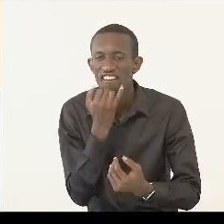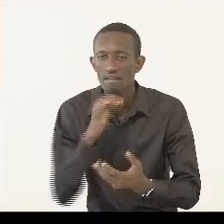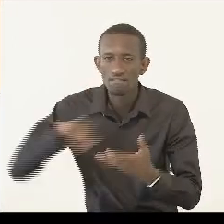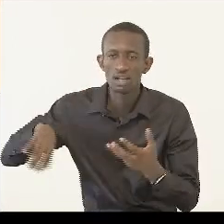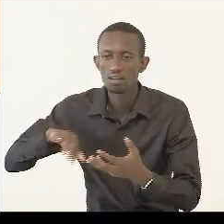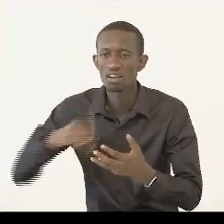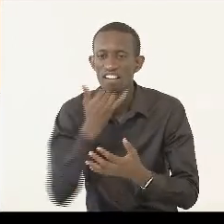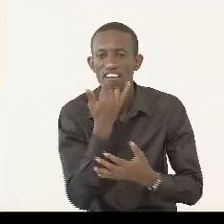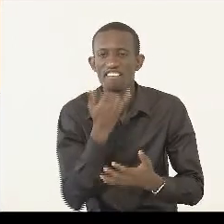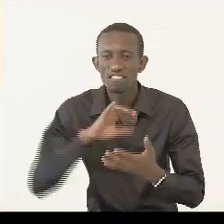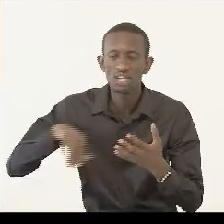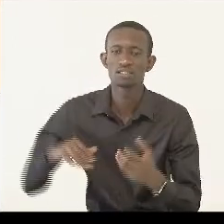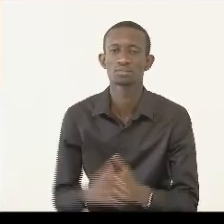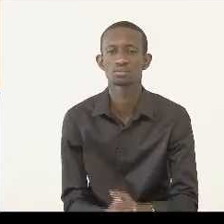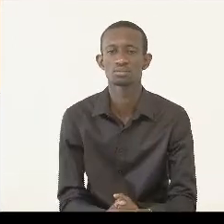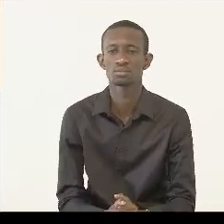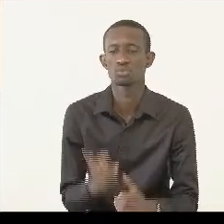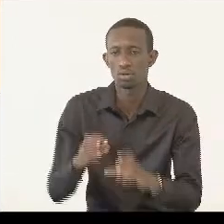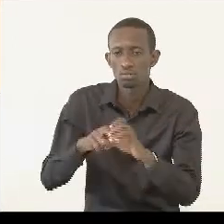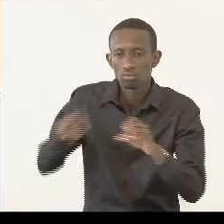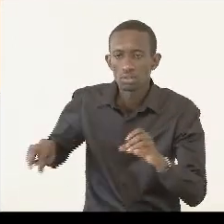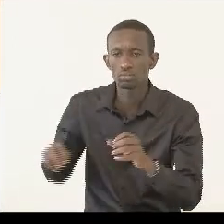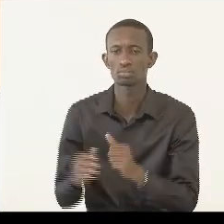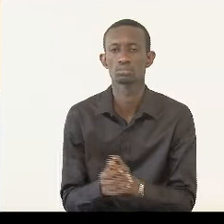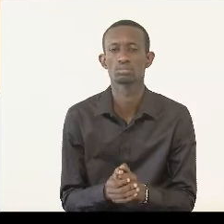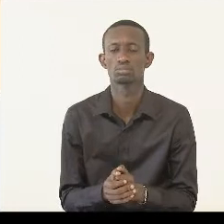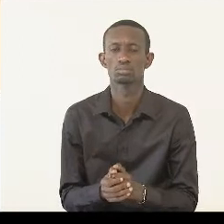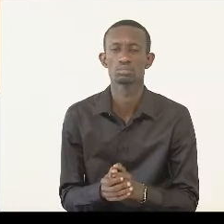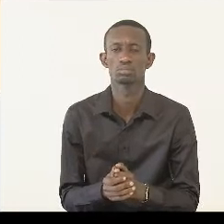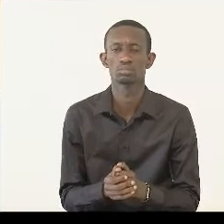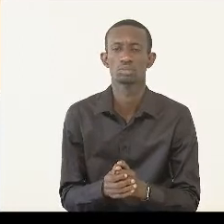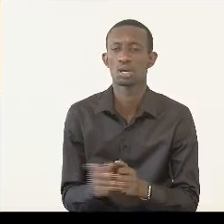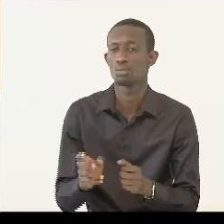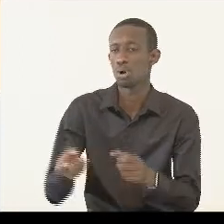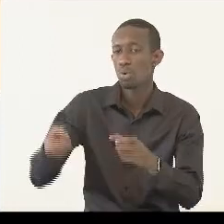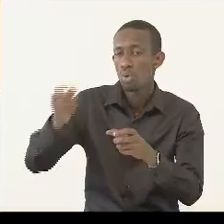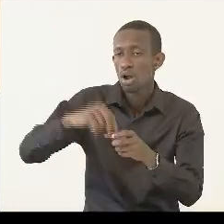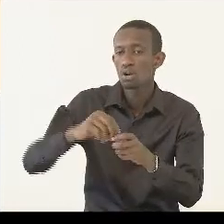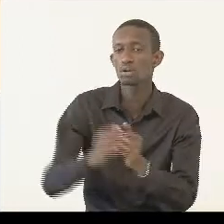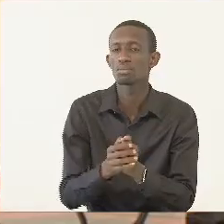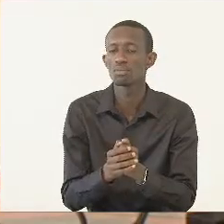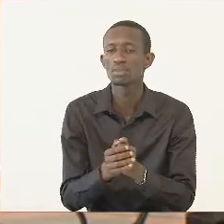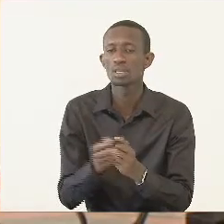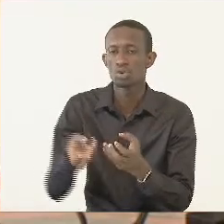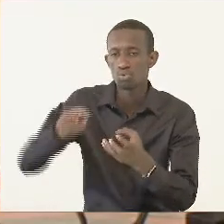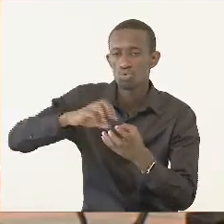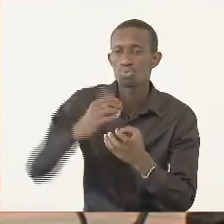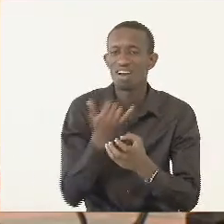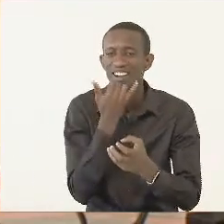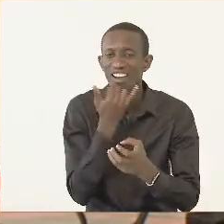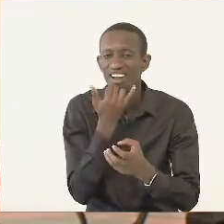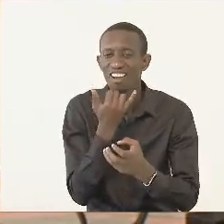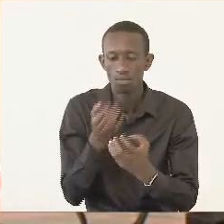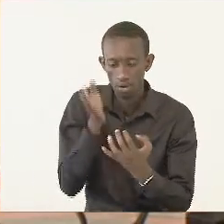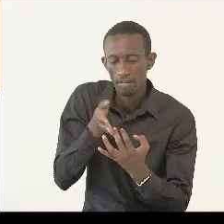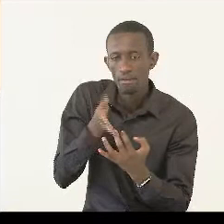Continuous lagging. So, leapfrog as you work, then get back and fix, and then at the same time, move